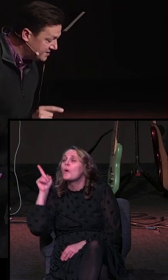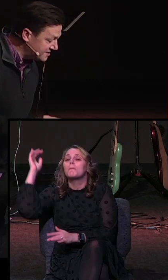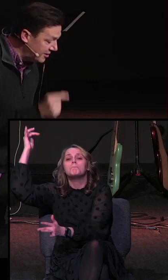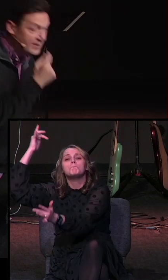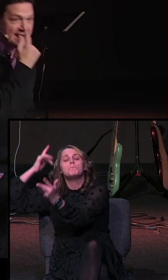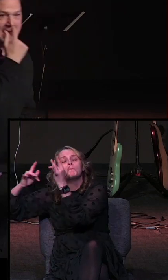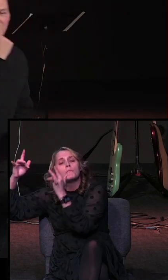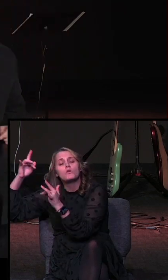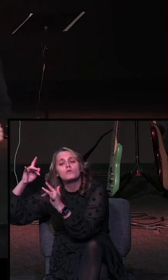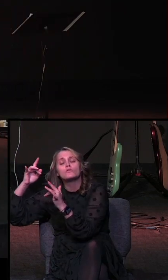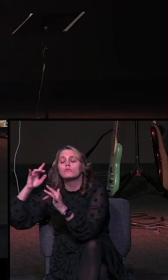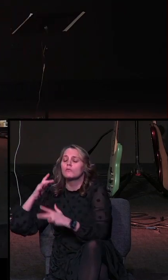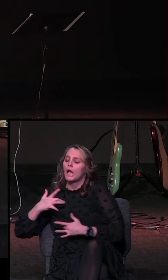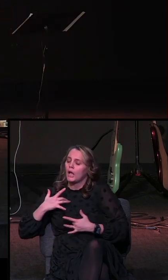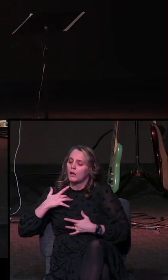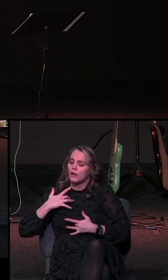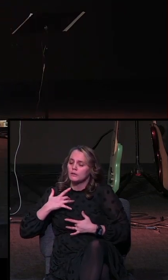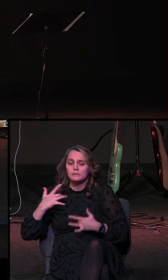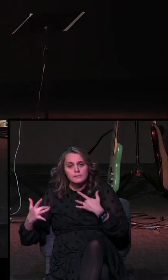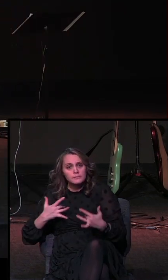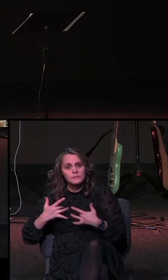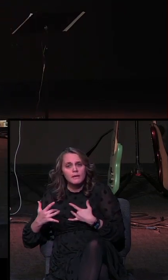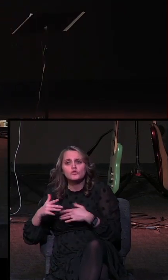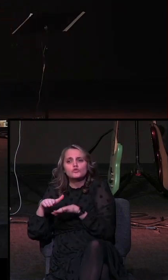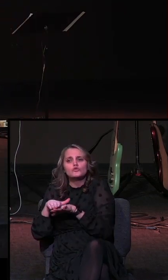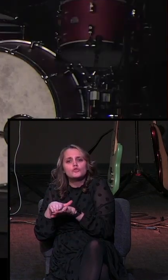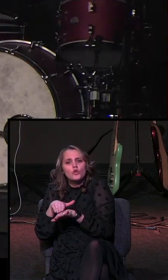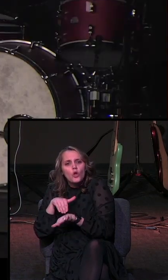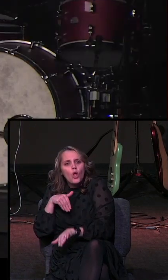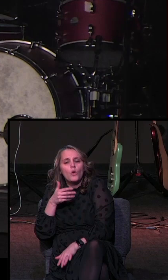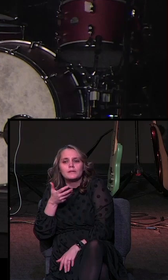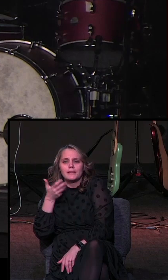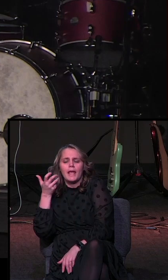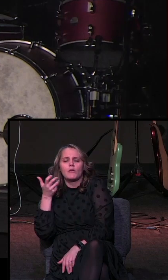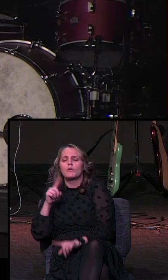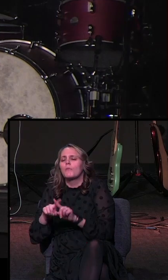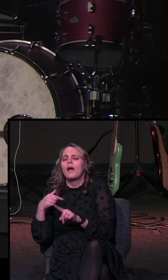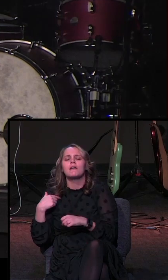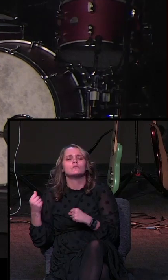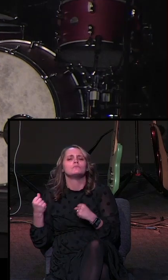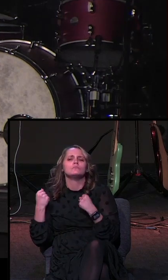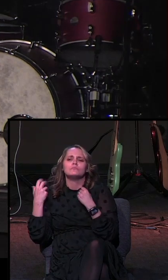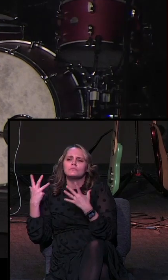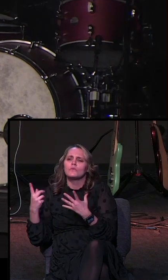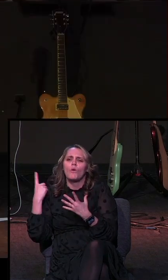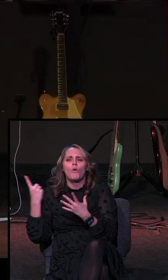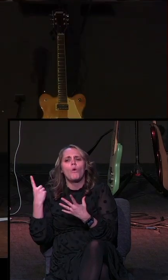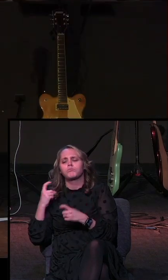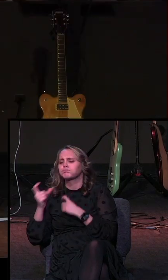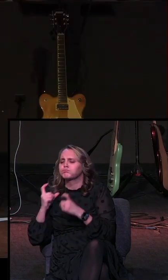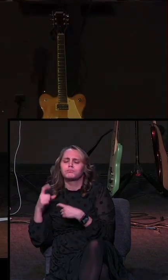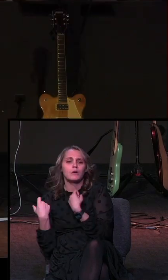God, slow to get angry and filled with unfailing love." So go ahead to the next slide, if you will. Just so we're